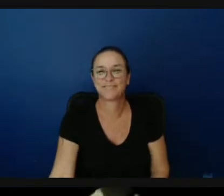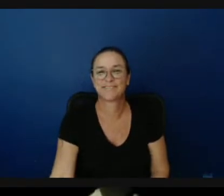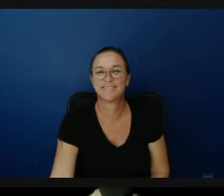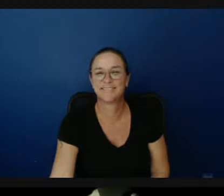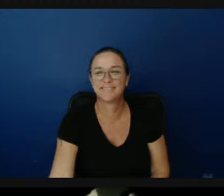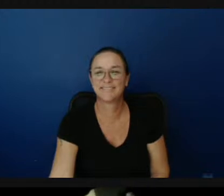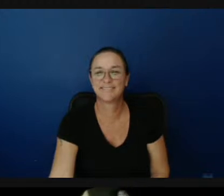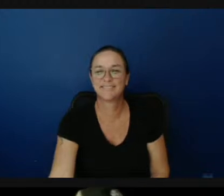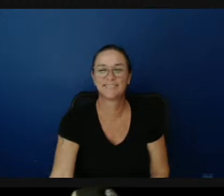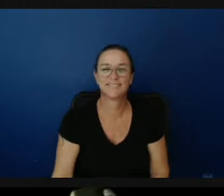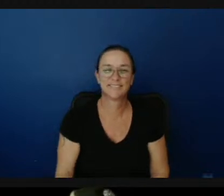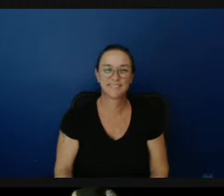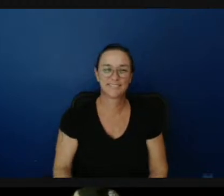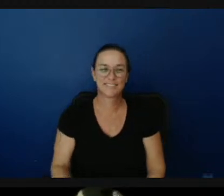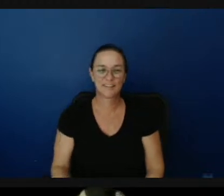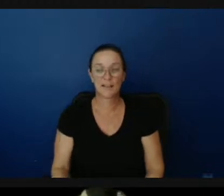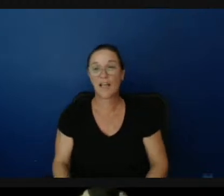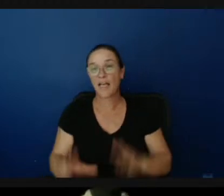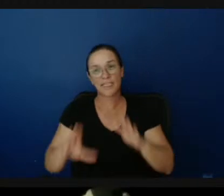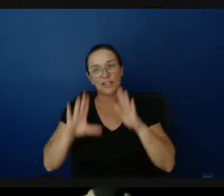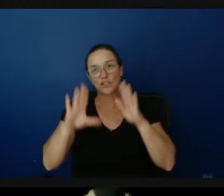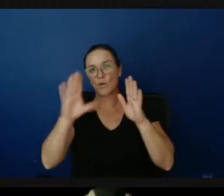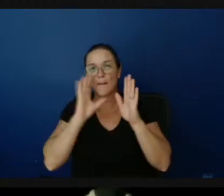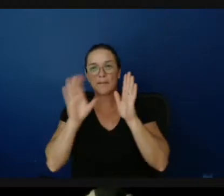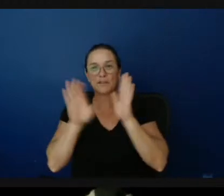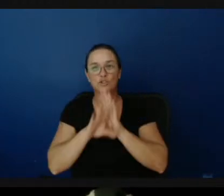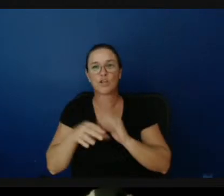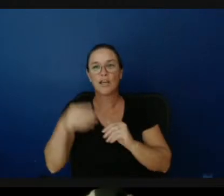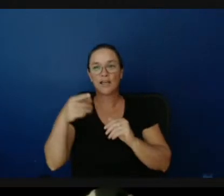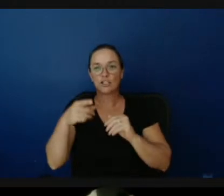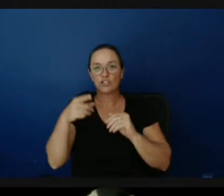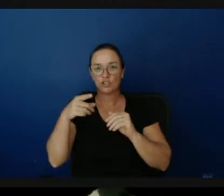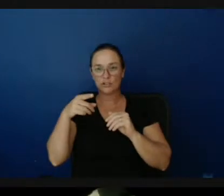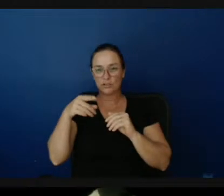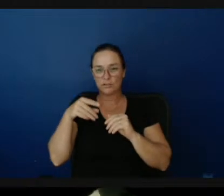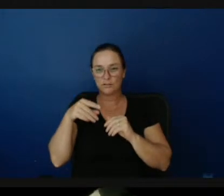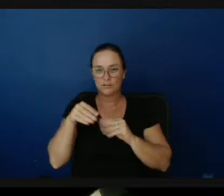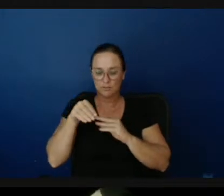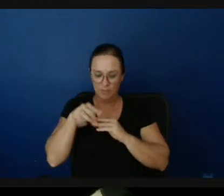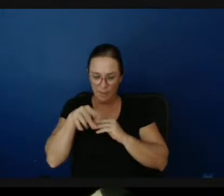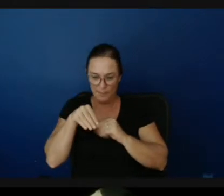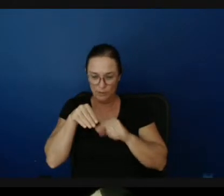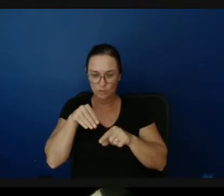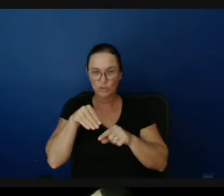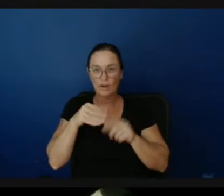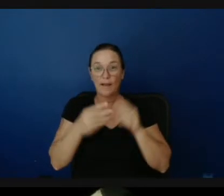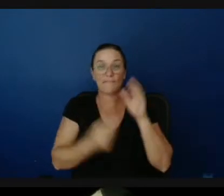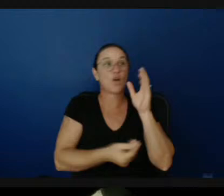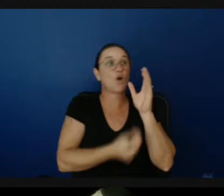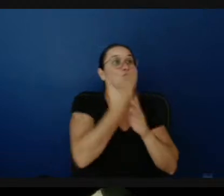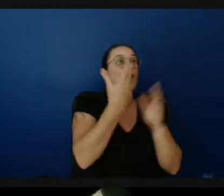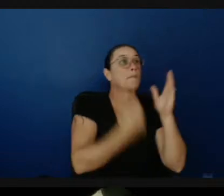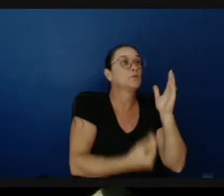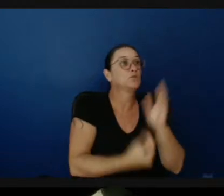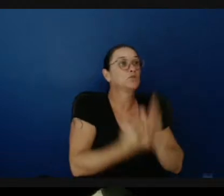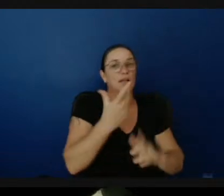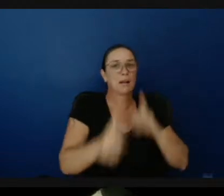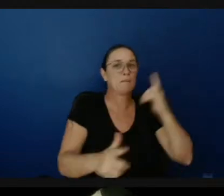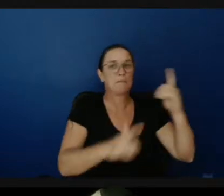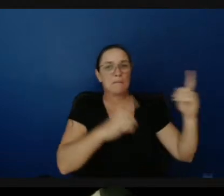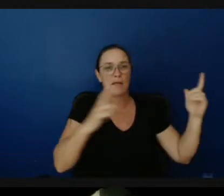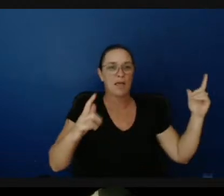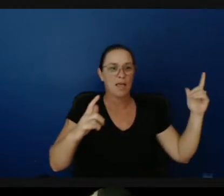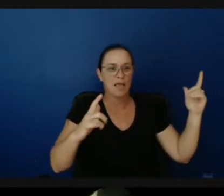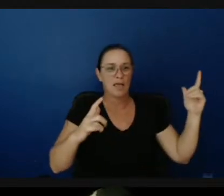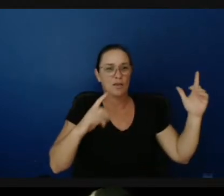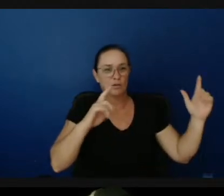Thank you, Phil. It's a great shot too. She's shooting the eruption, right?